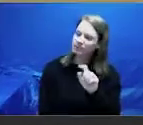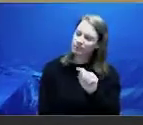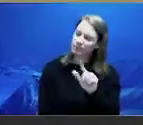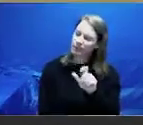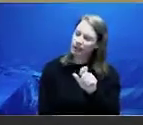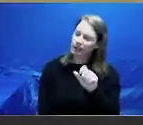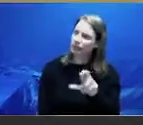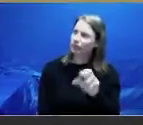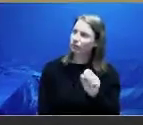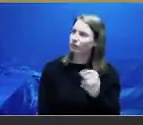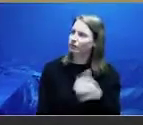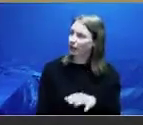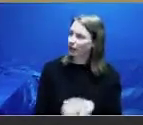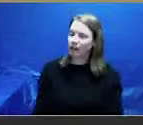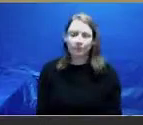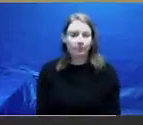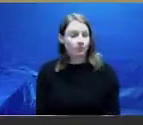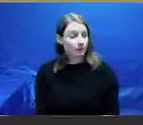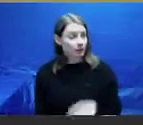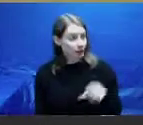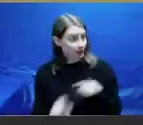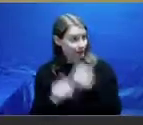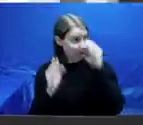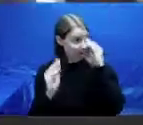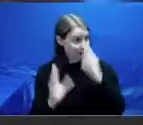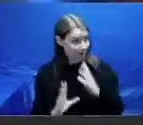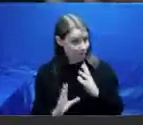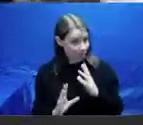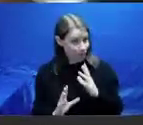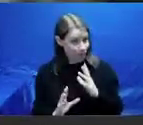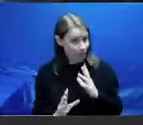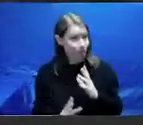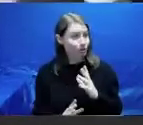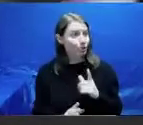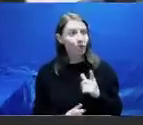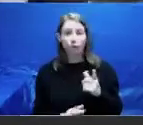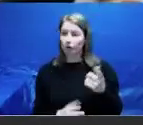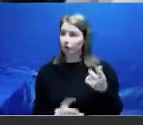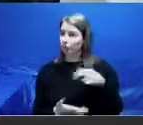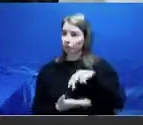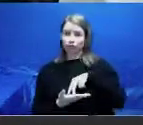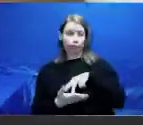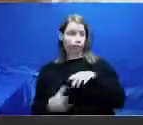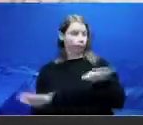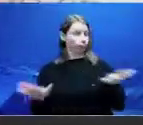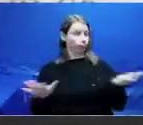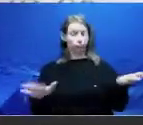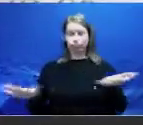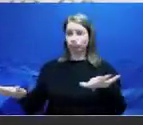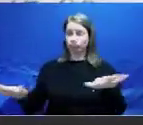And I think as a teacher, then you're in charge of how am I going to facilitate that.